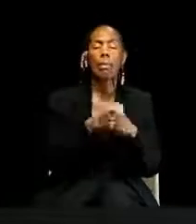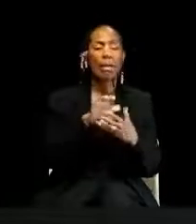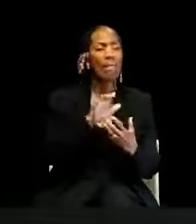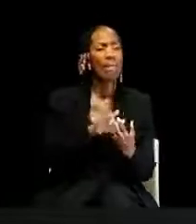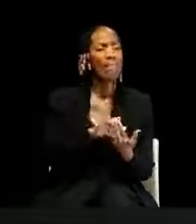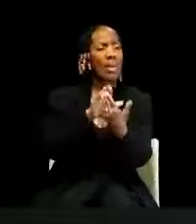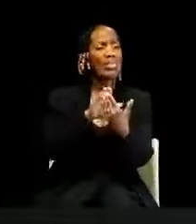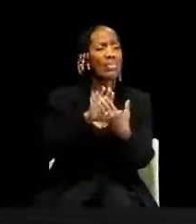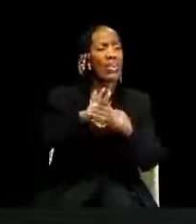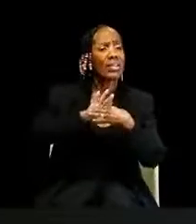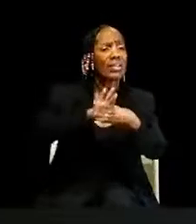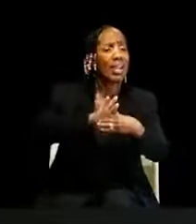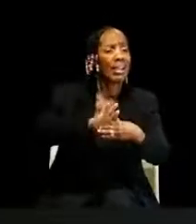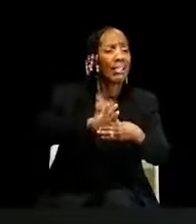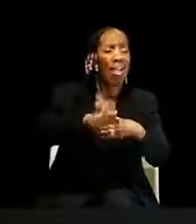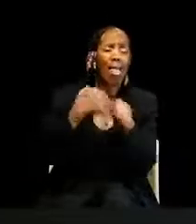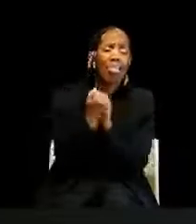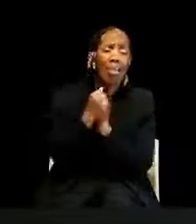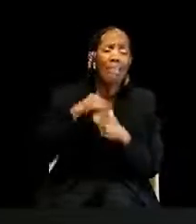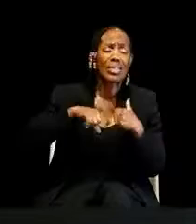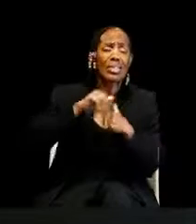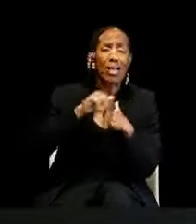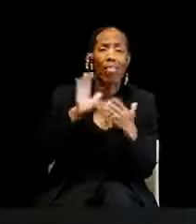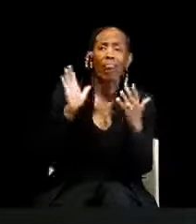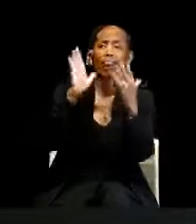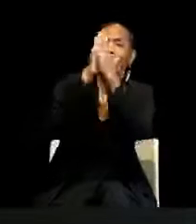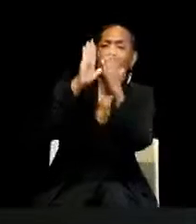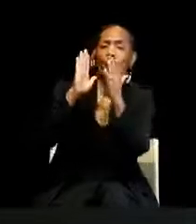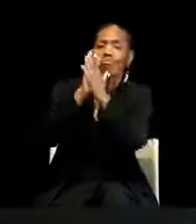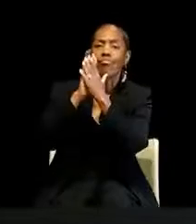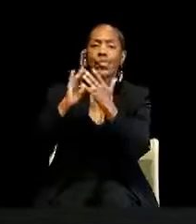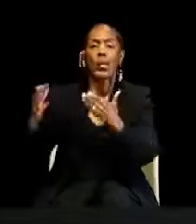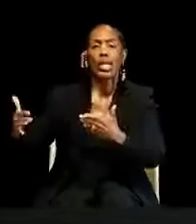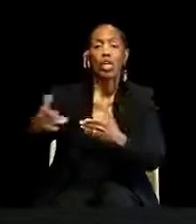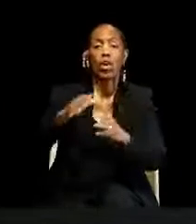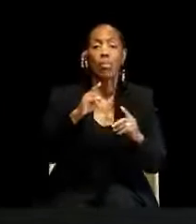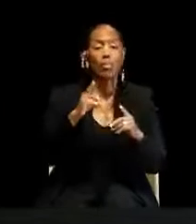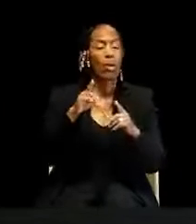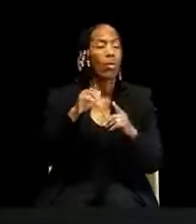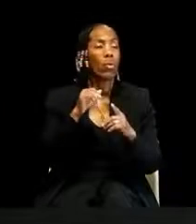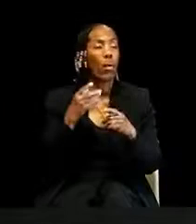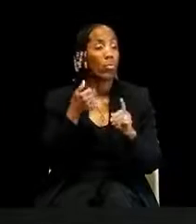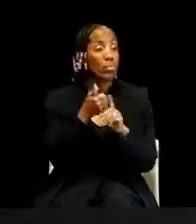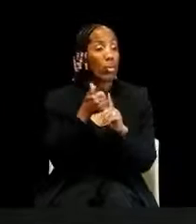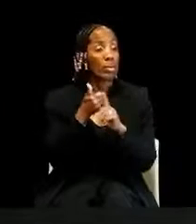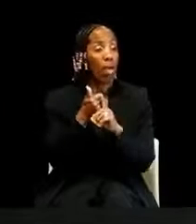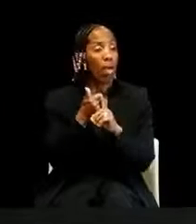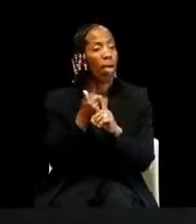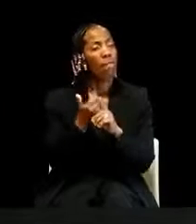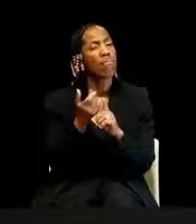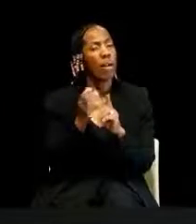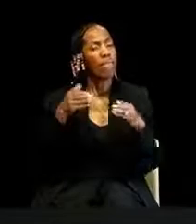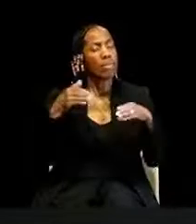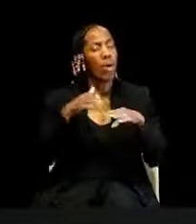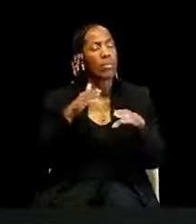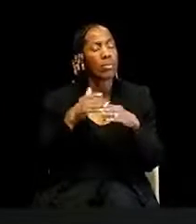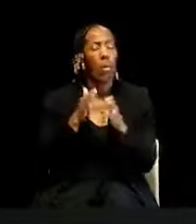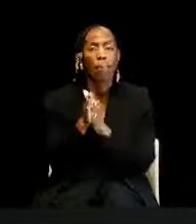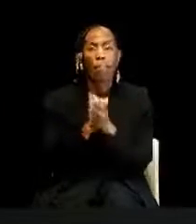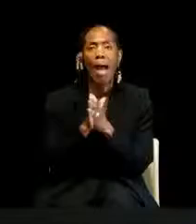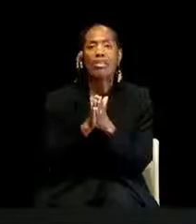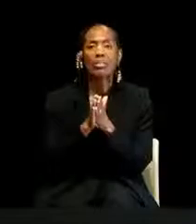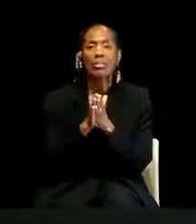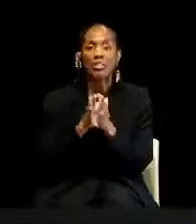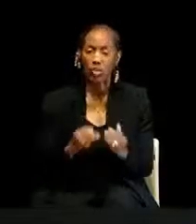and hugs and high fives. We bring together people who are driven by passion and purpose, confident that they will inspire one another